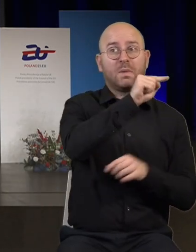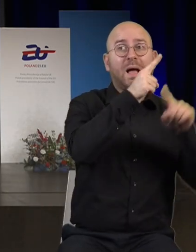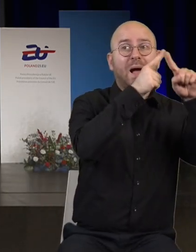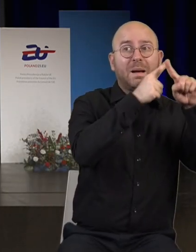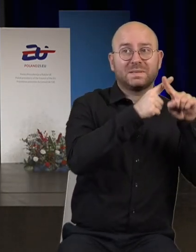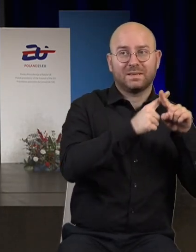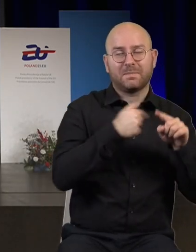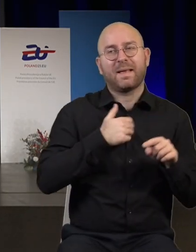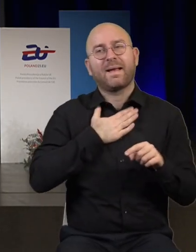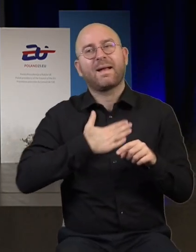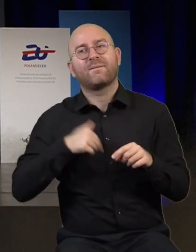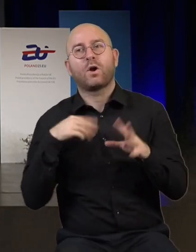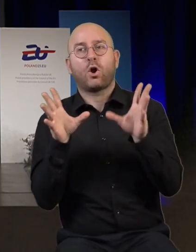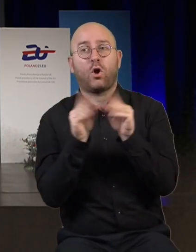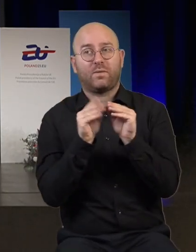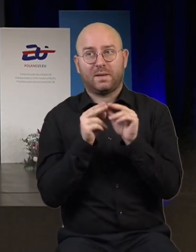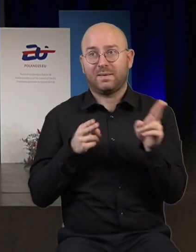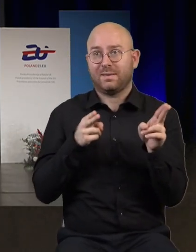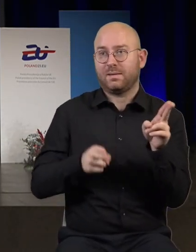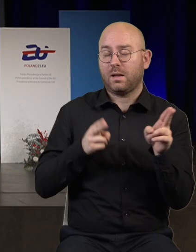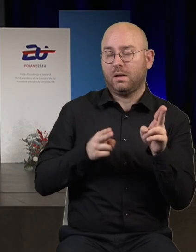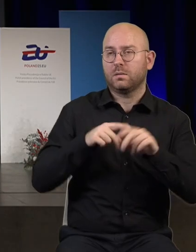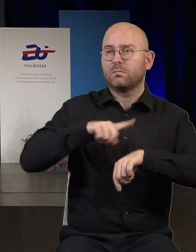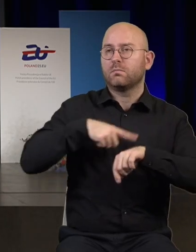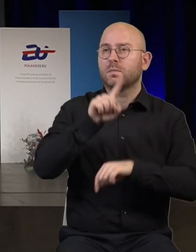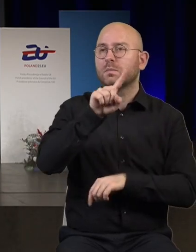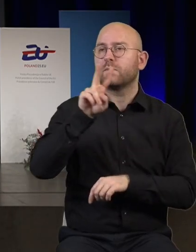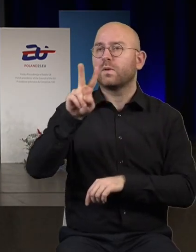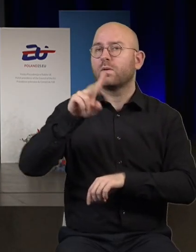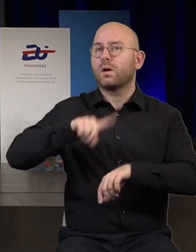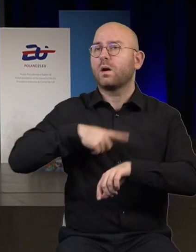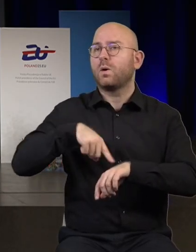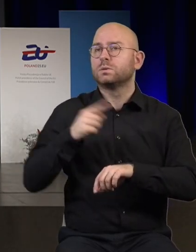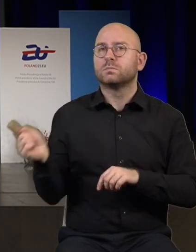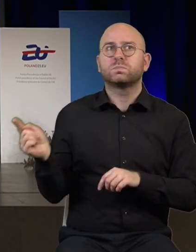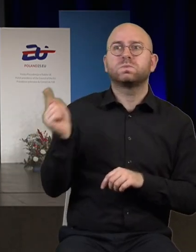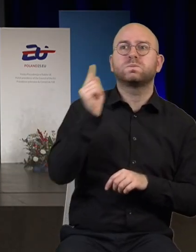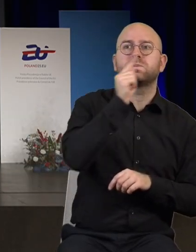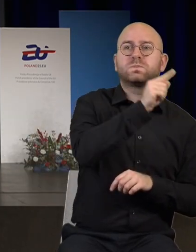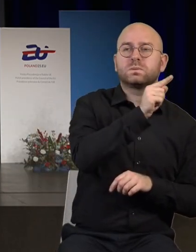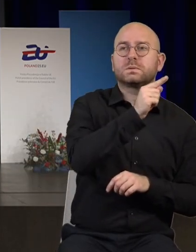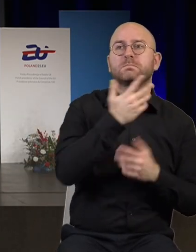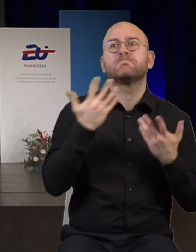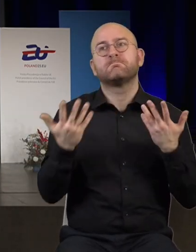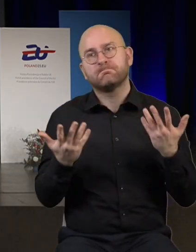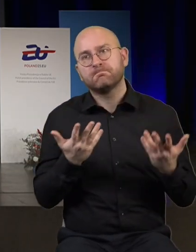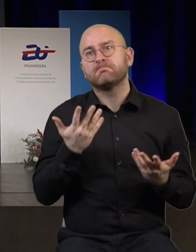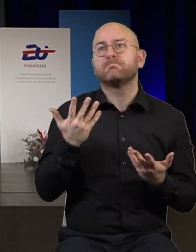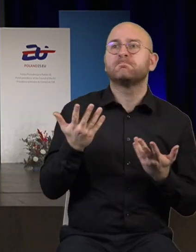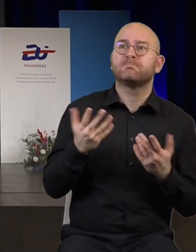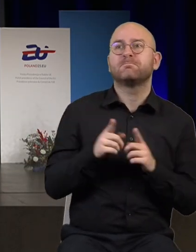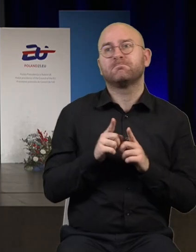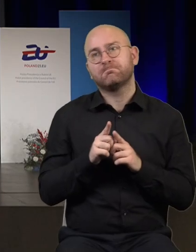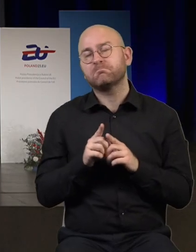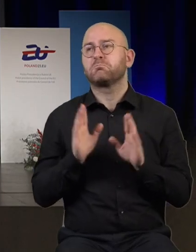It was a very nice journey with a stopover in Berlin to have lunch on Hauptbahnhof. However,